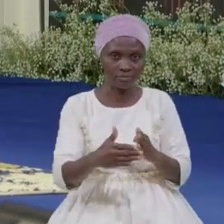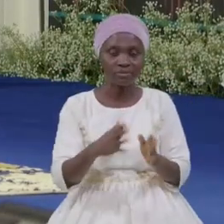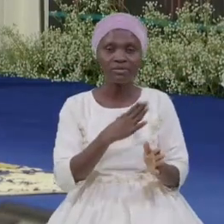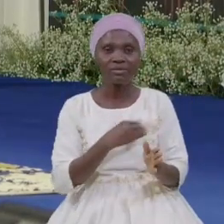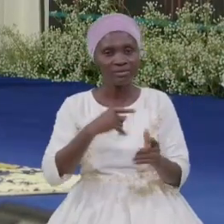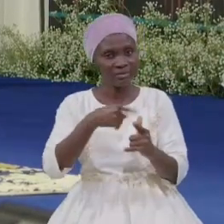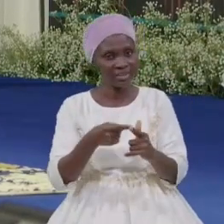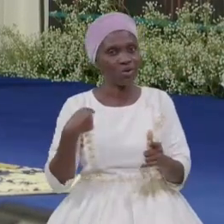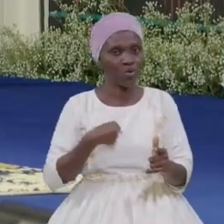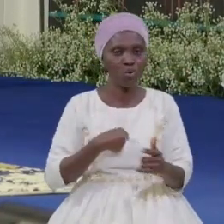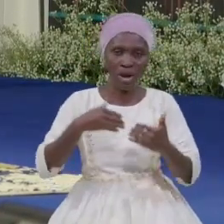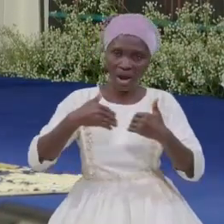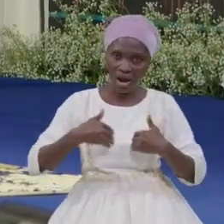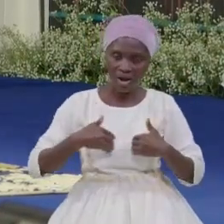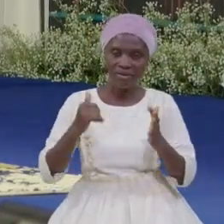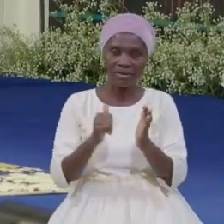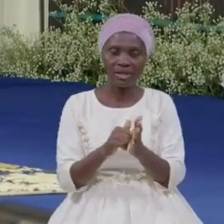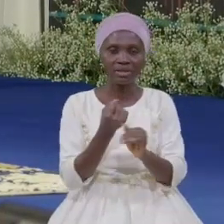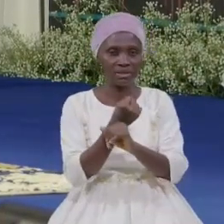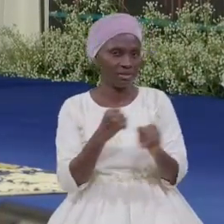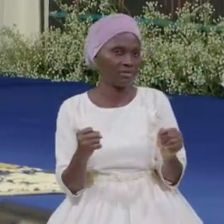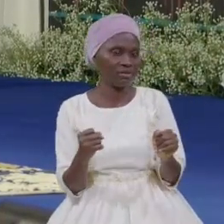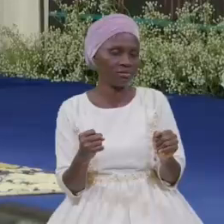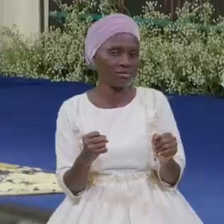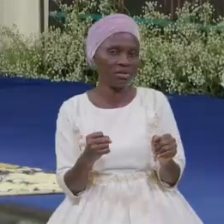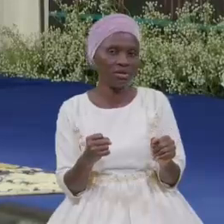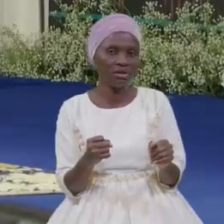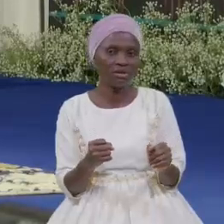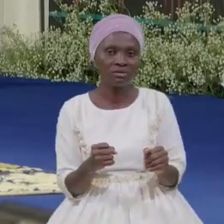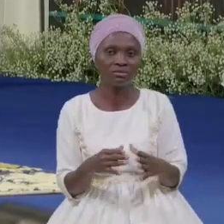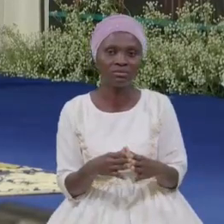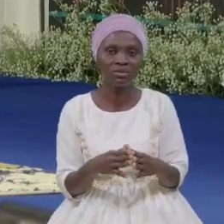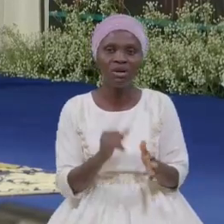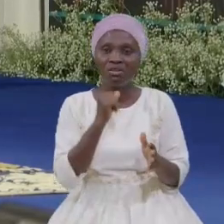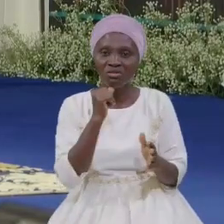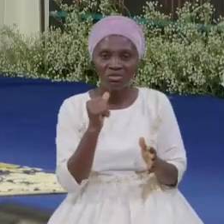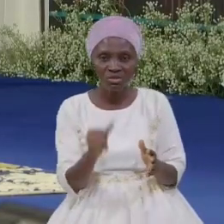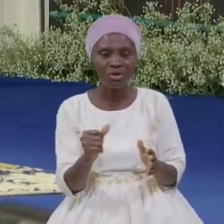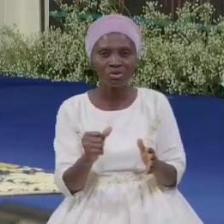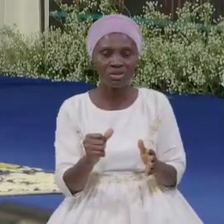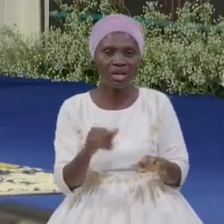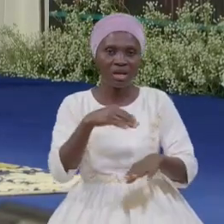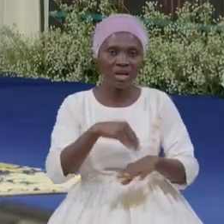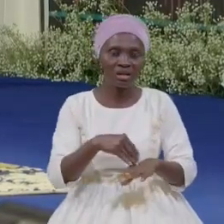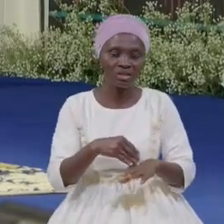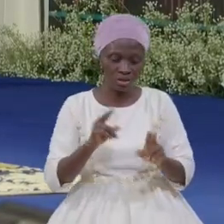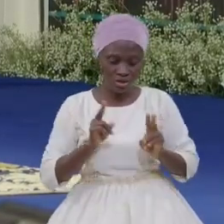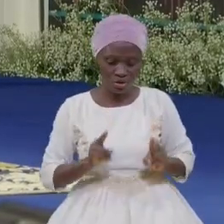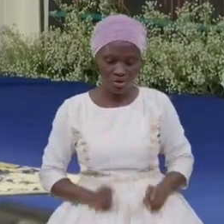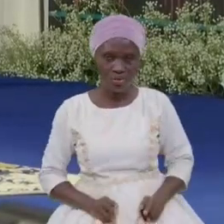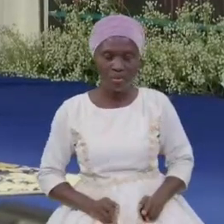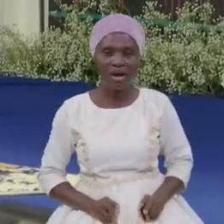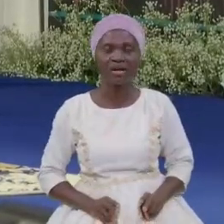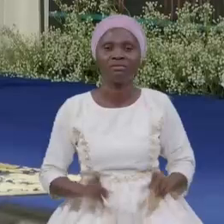salvation, not category one, Old Testament, not even category two, gospel